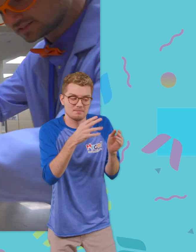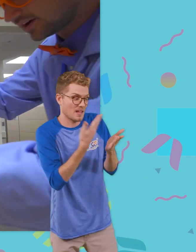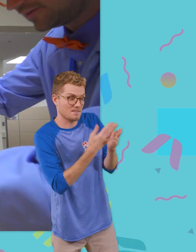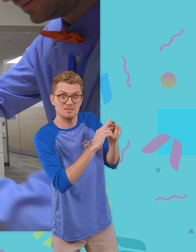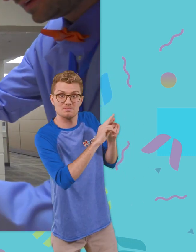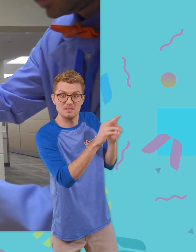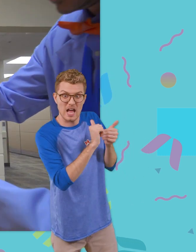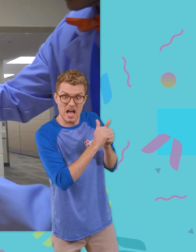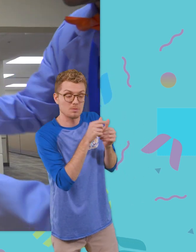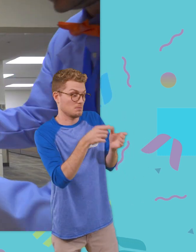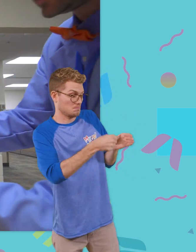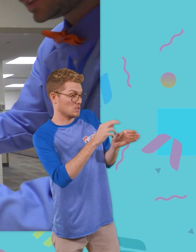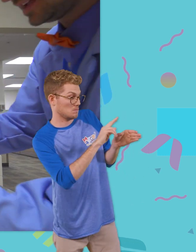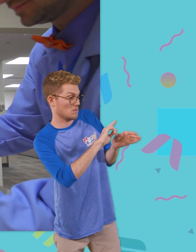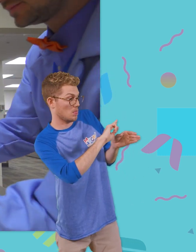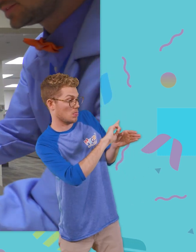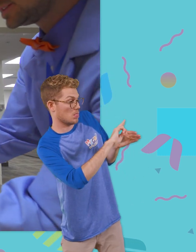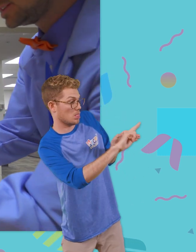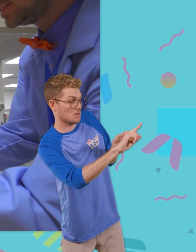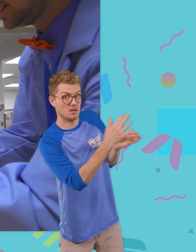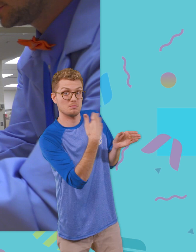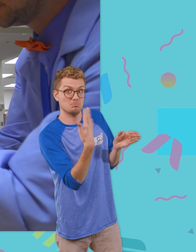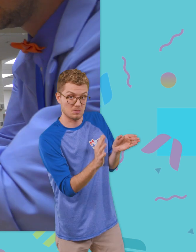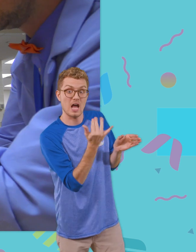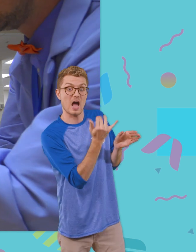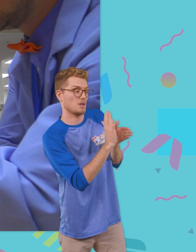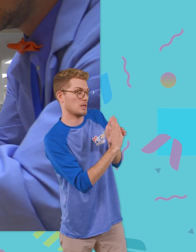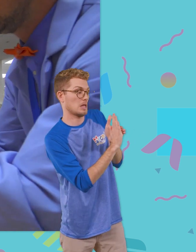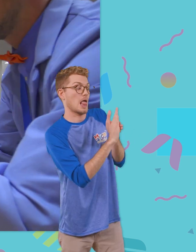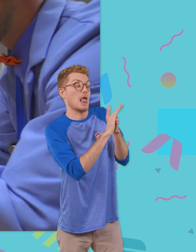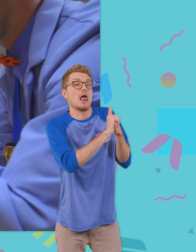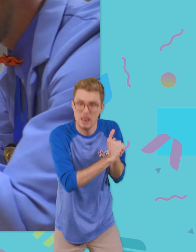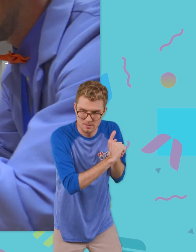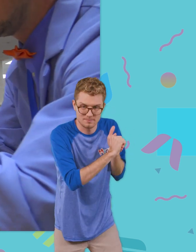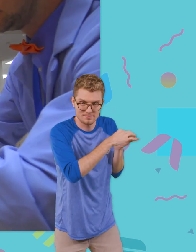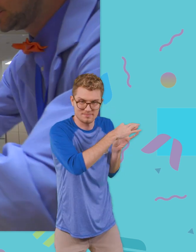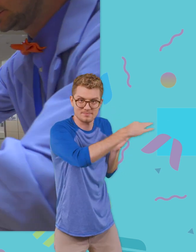check this out. Evidence tape. Seal it up.